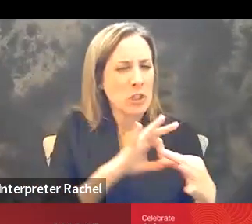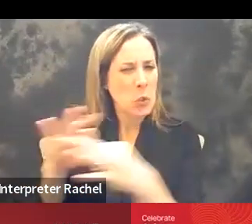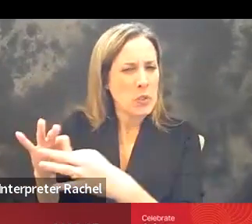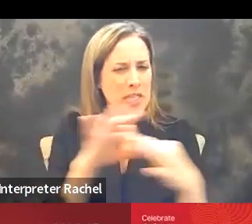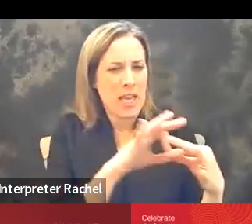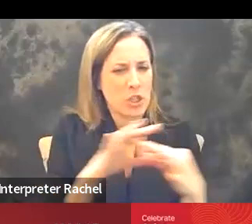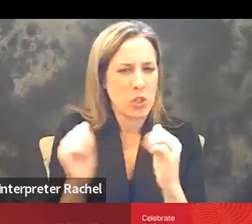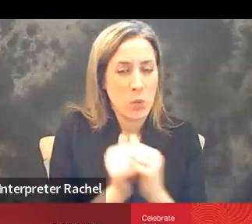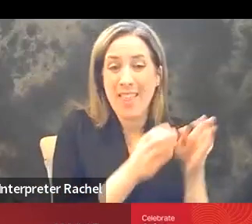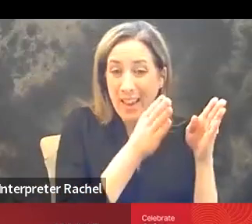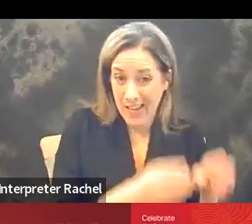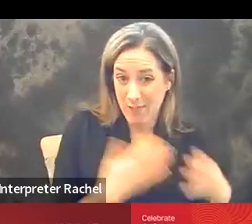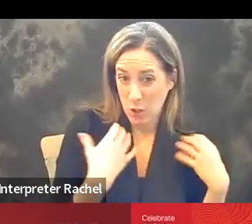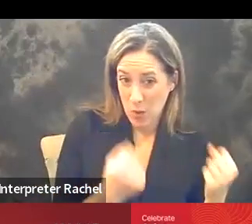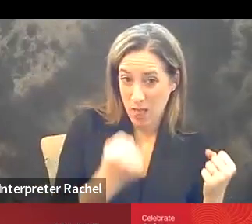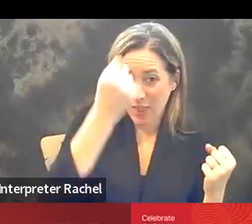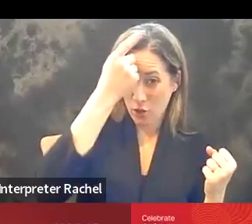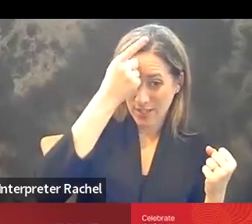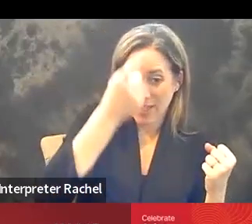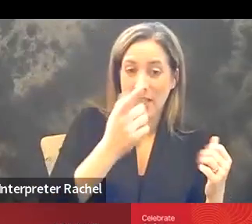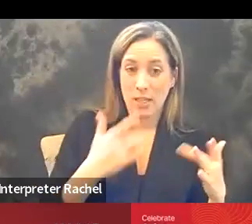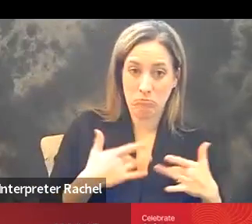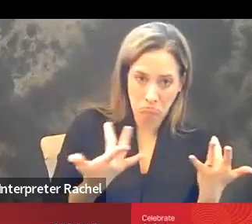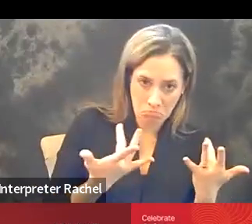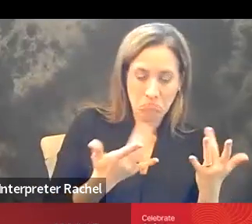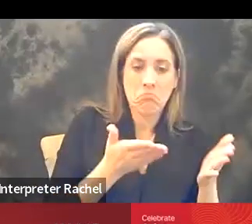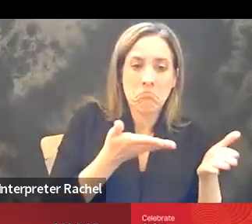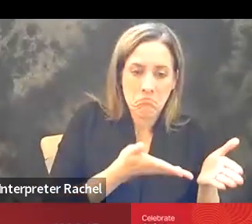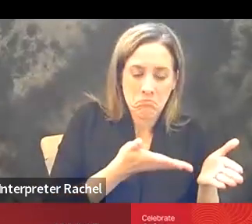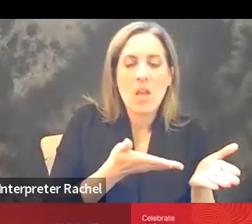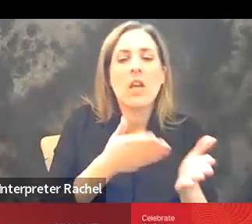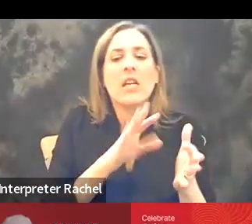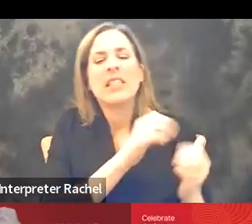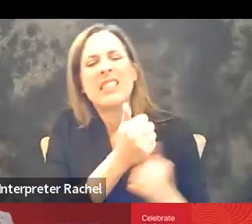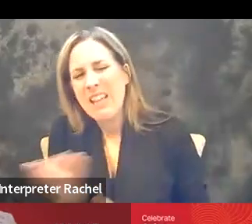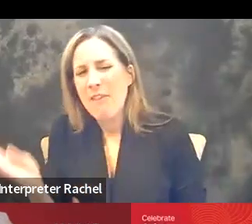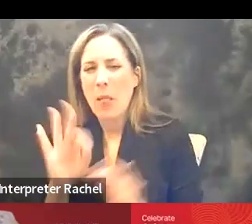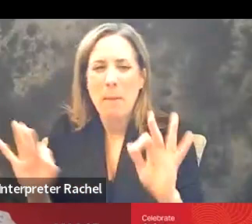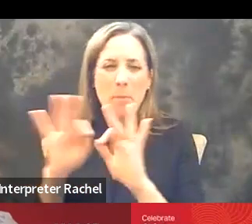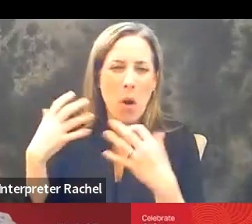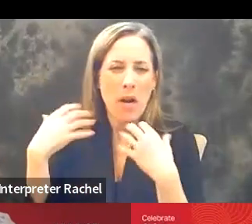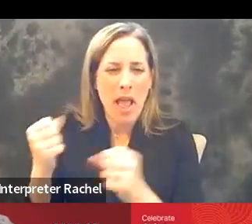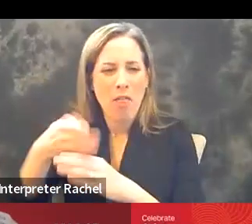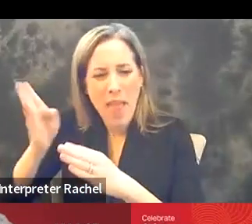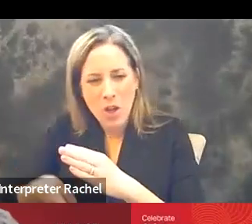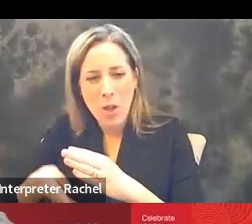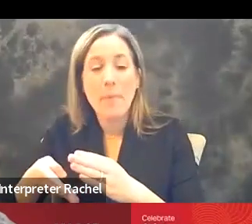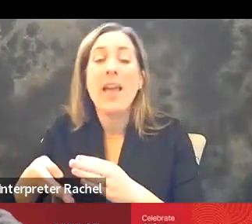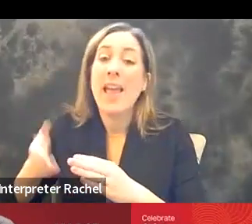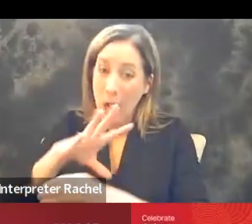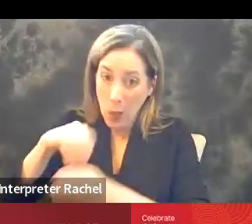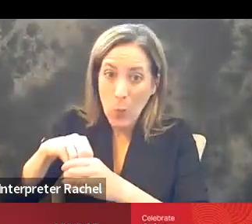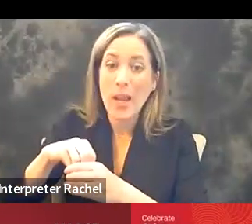between individual health literacy status and several important health outcomes, including mortality in